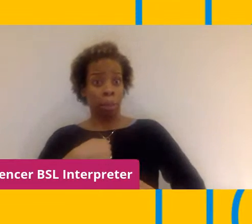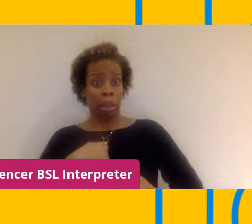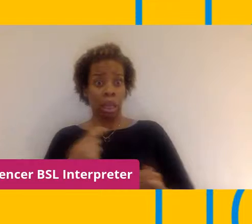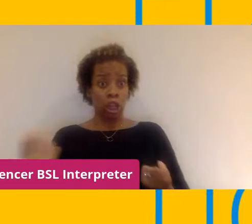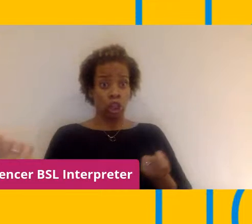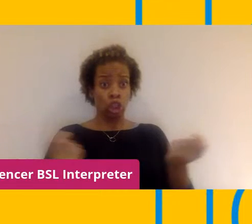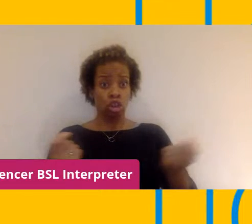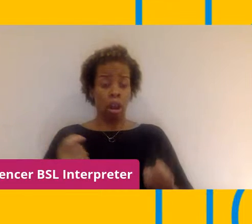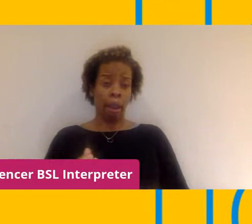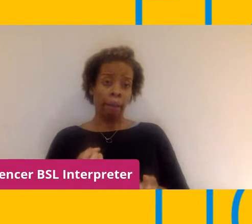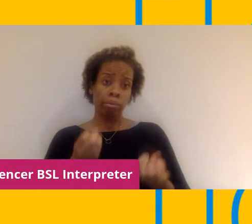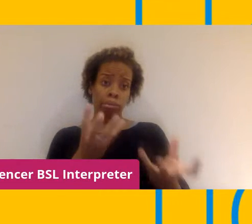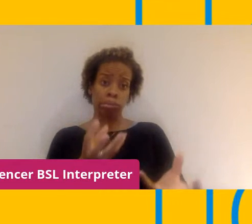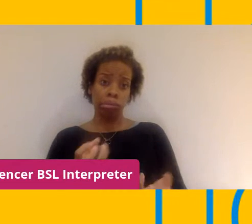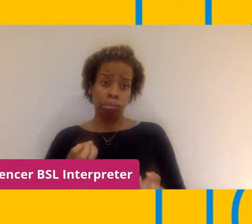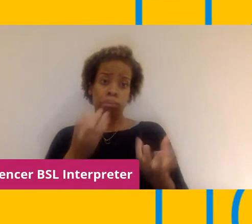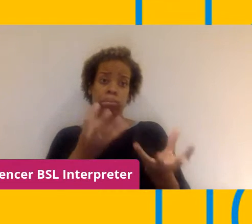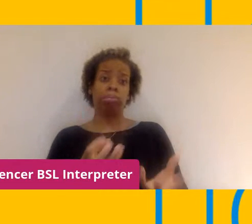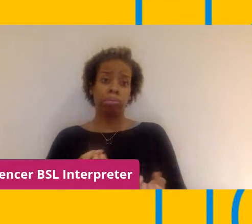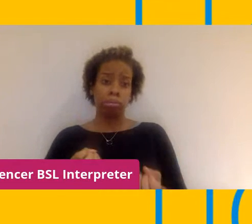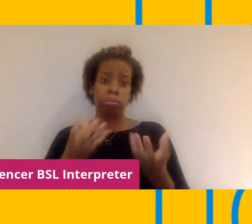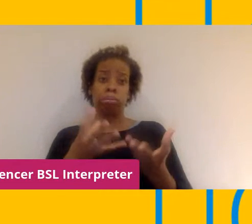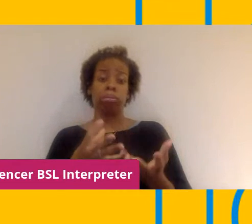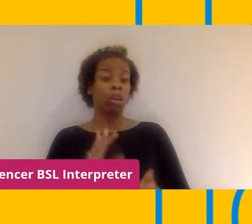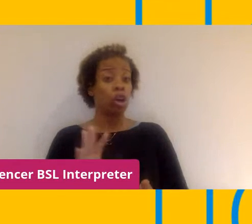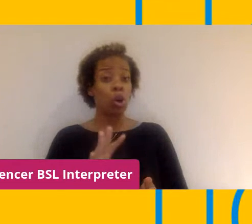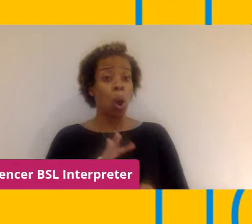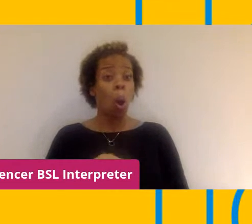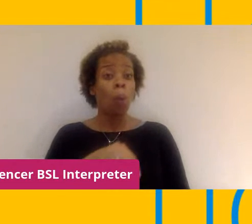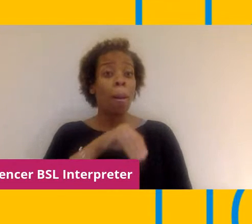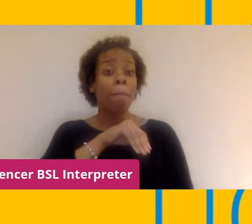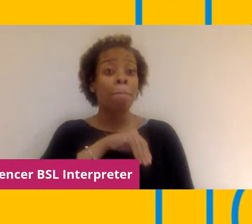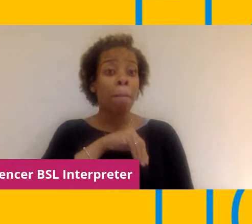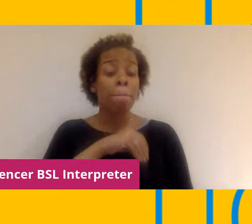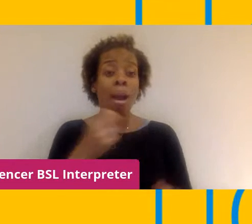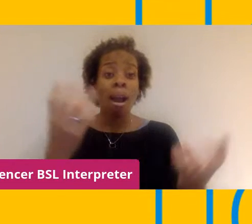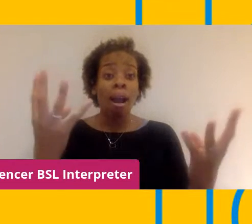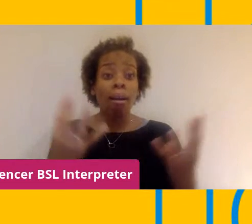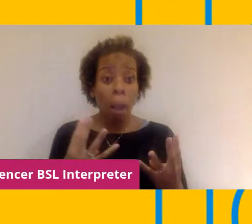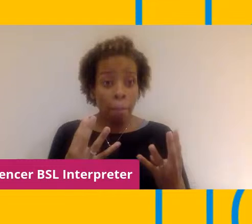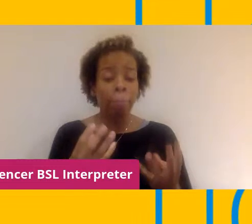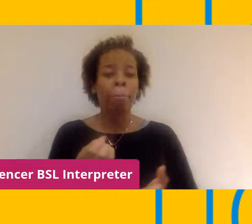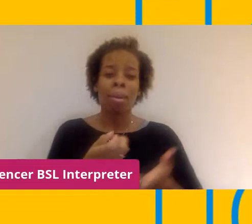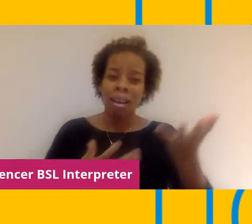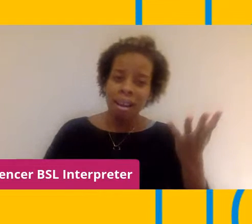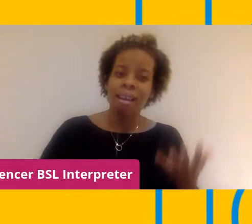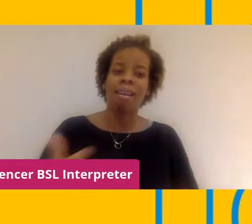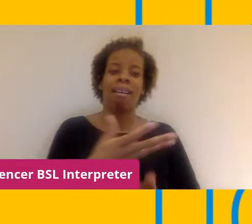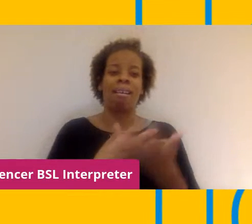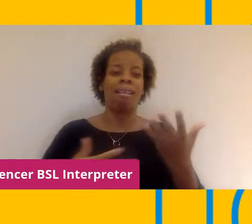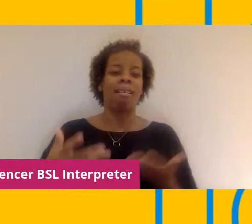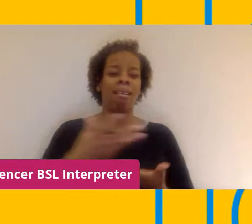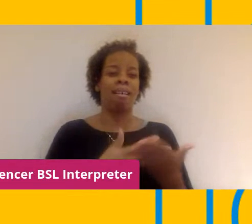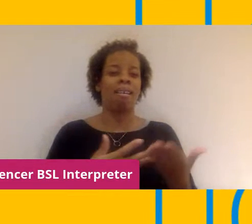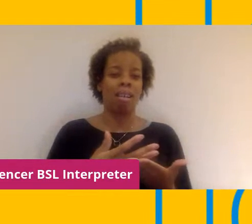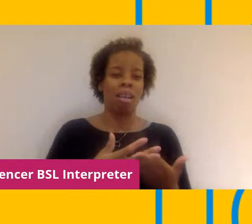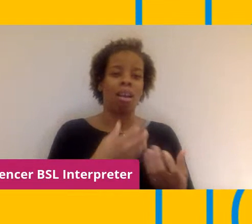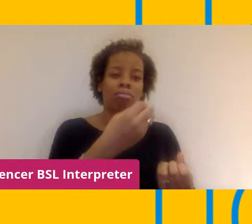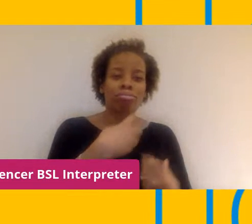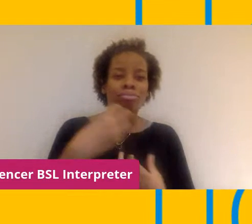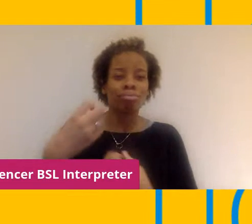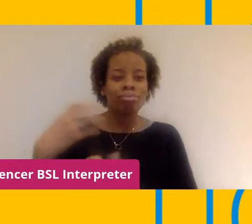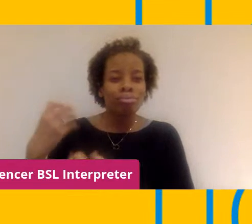me. It's really led from the members that turn up to those meetings. What we've done fairly